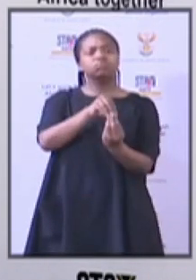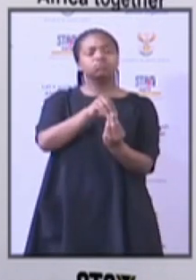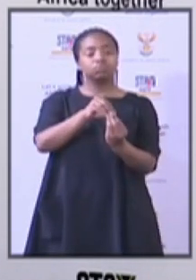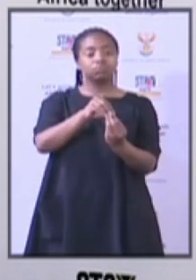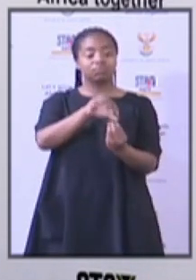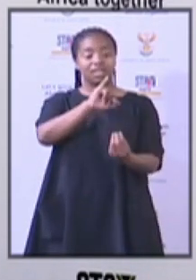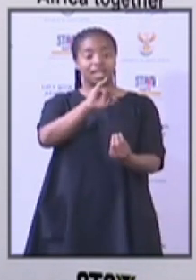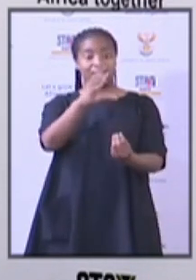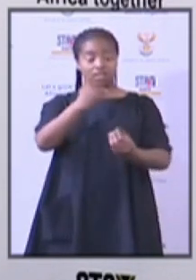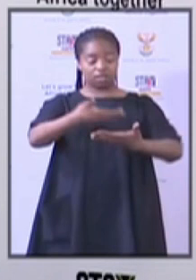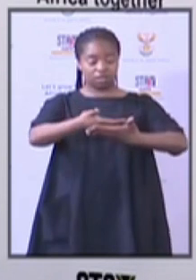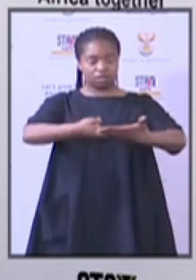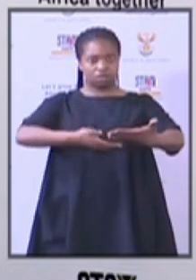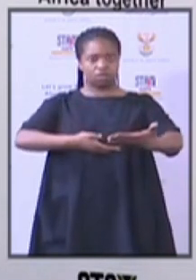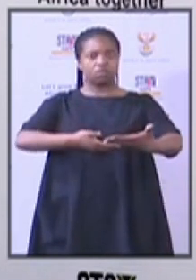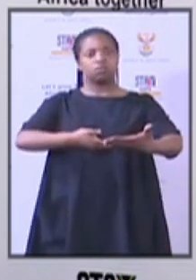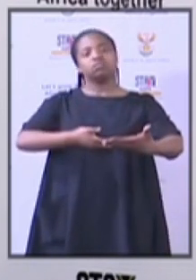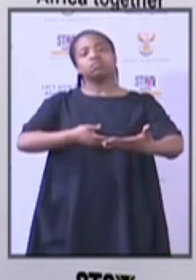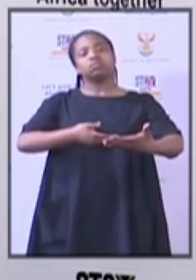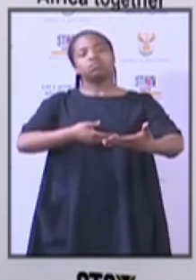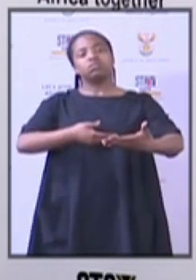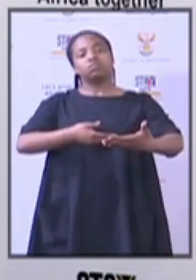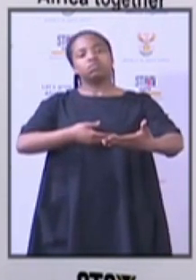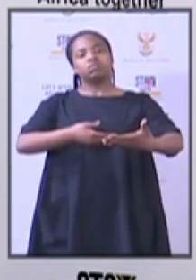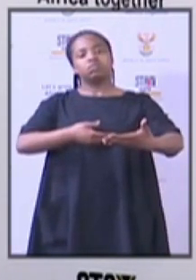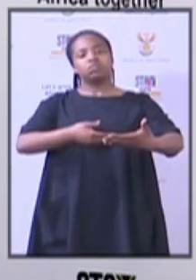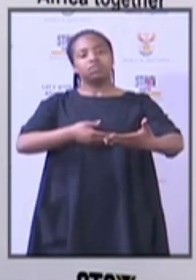temporary identification certificate,